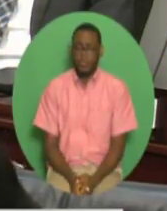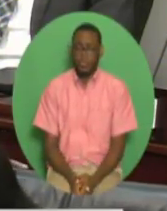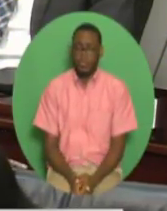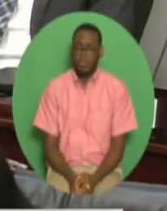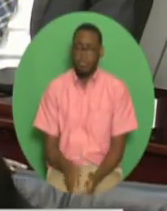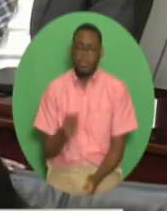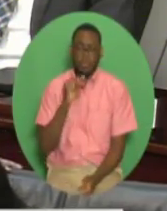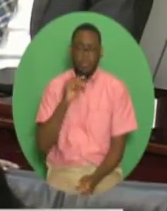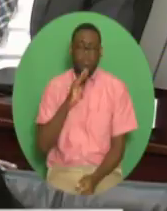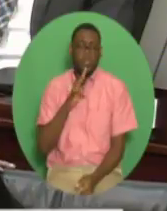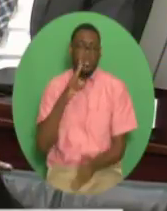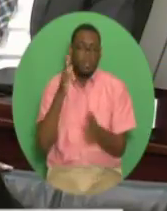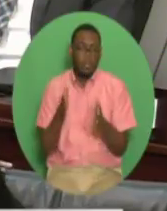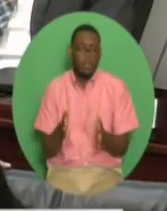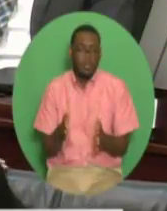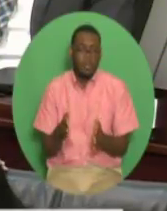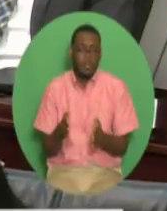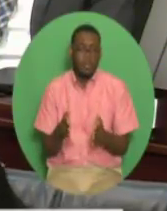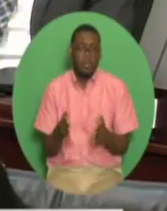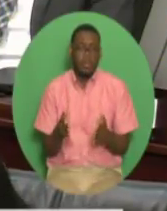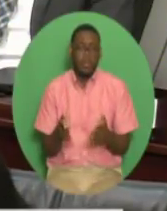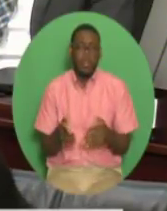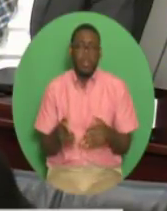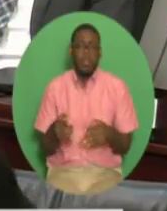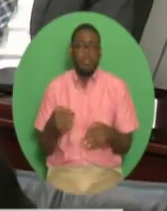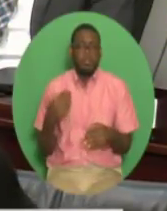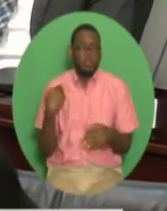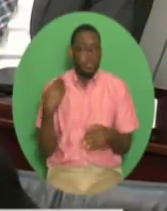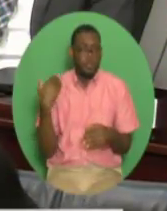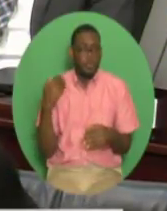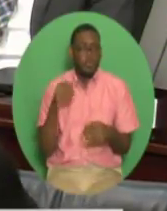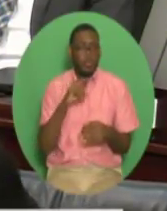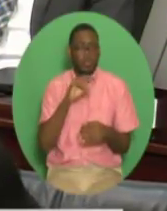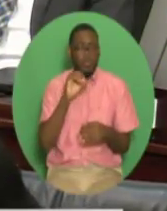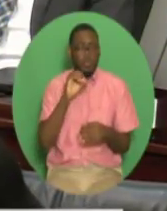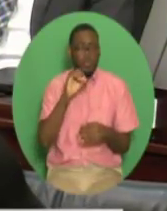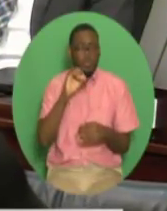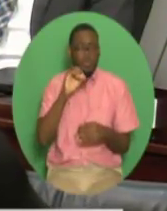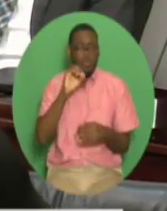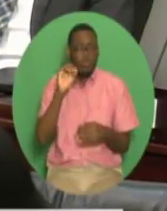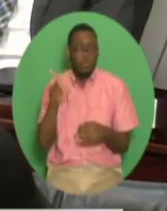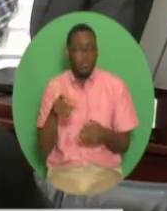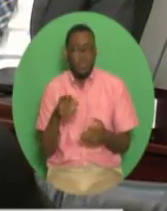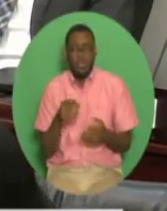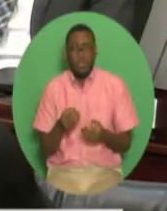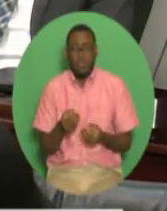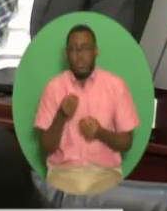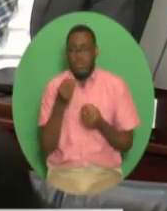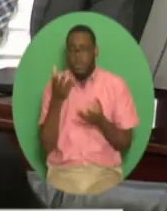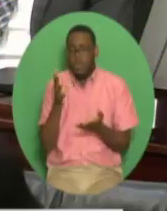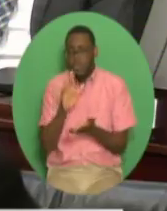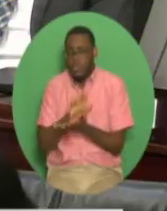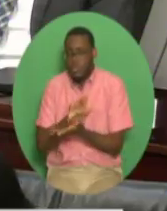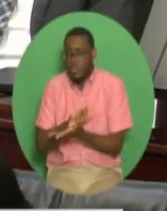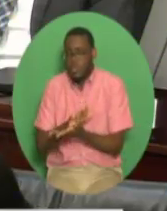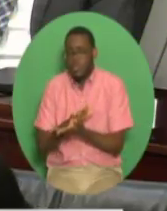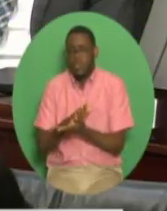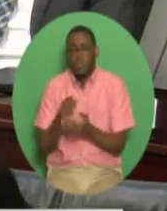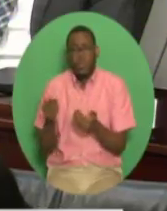Speaker, as was admitted by the member for Faizabad, that school, that center is about 60% complete.